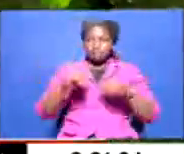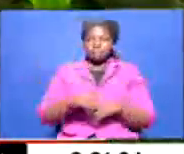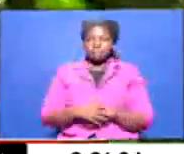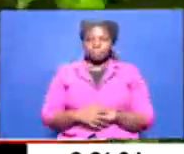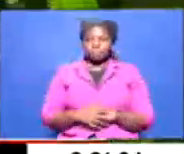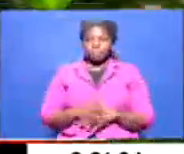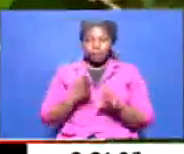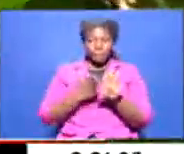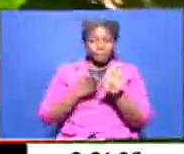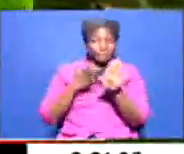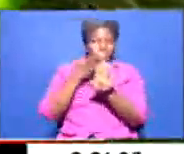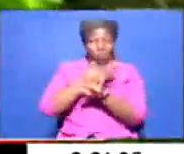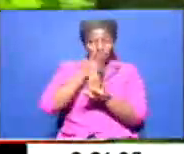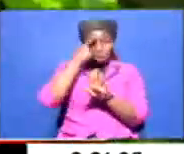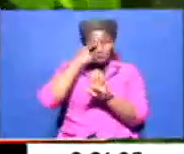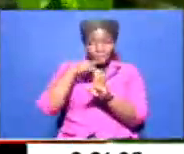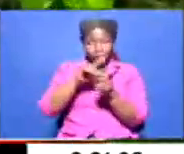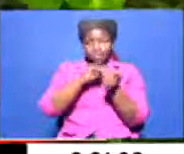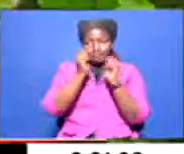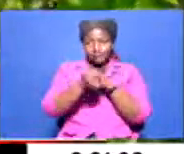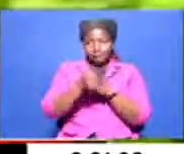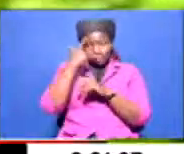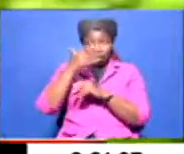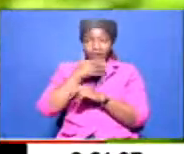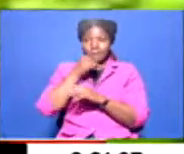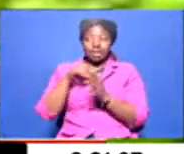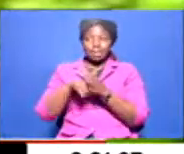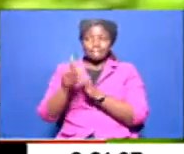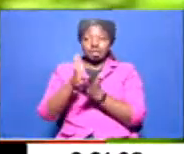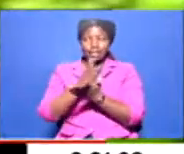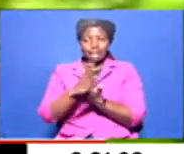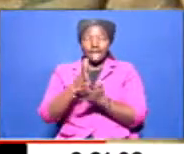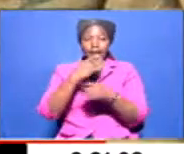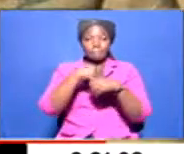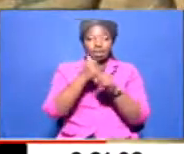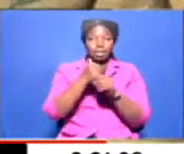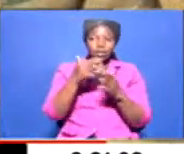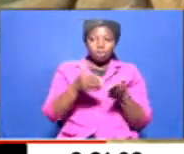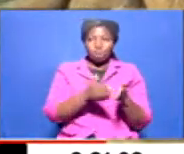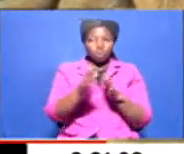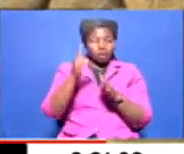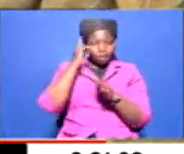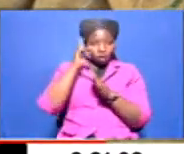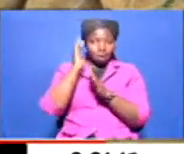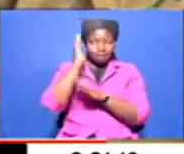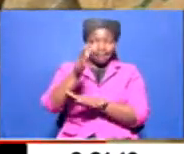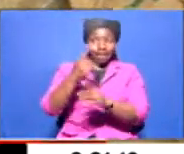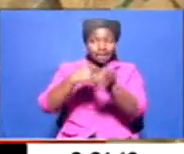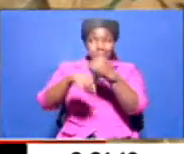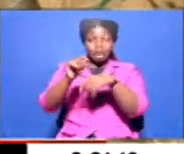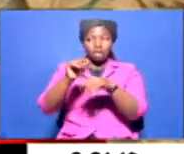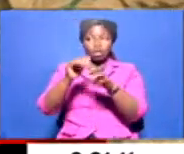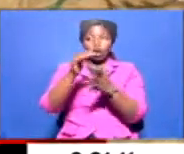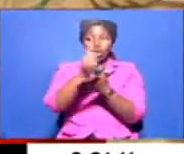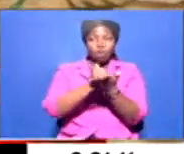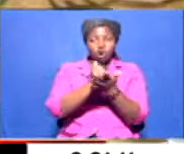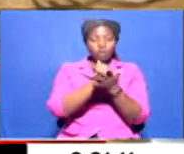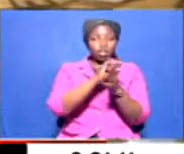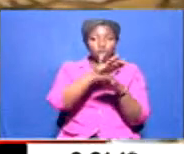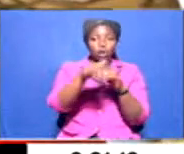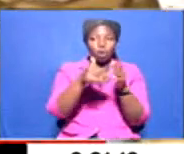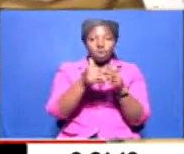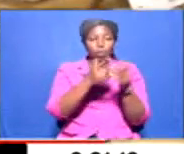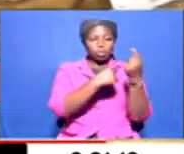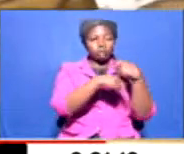Before policy changes were made in the sector, creating a window for direct sales, all coffee was sold at the Nairobi Coffee